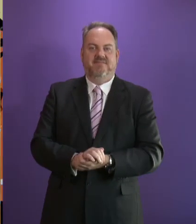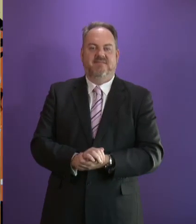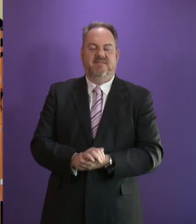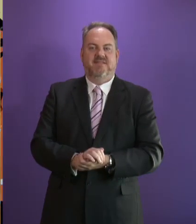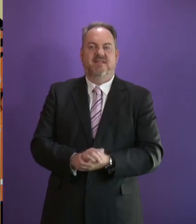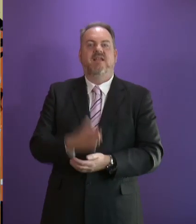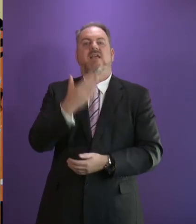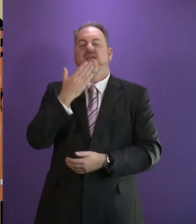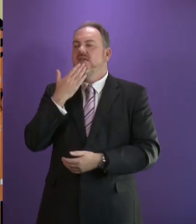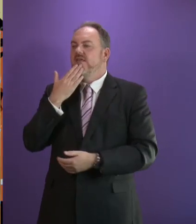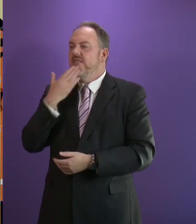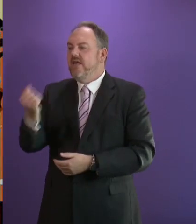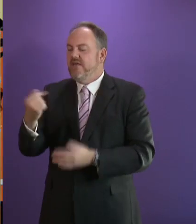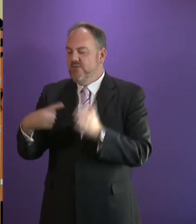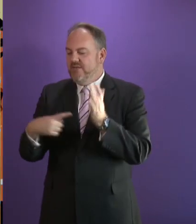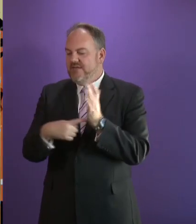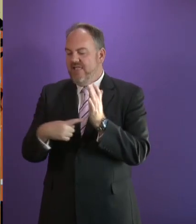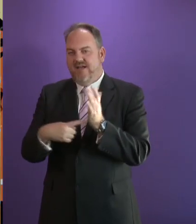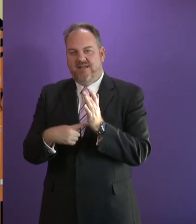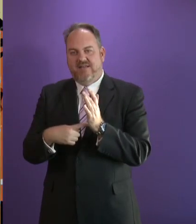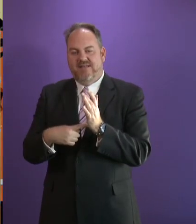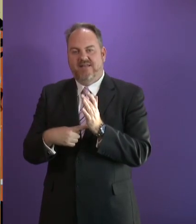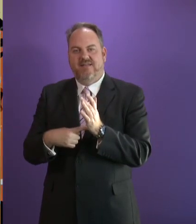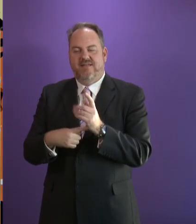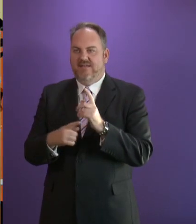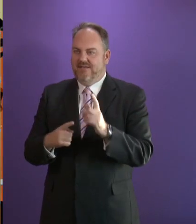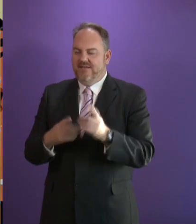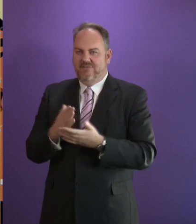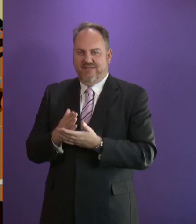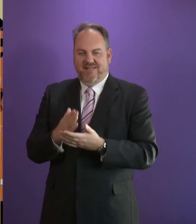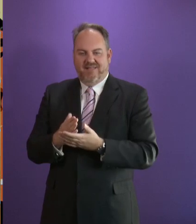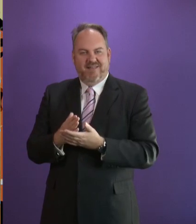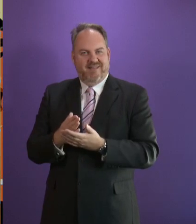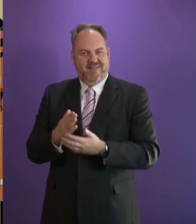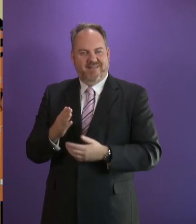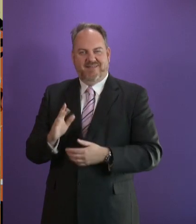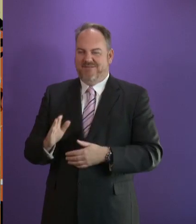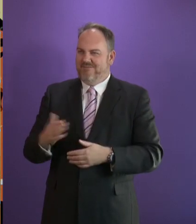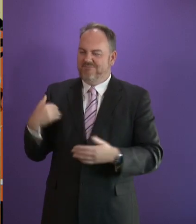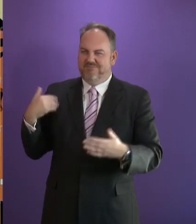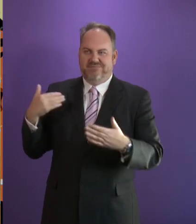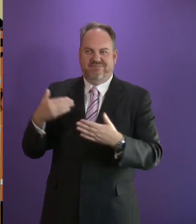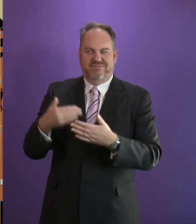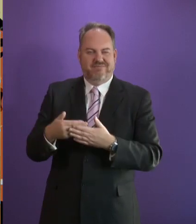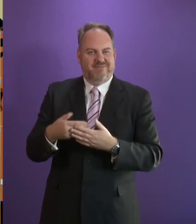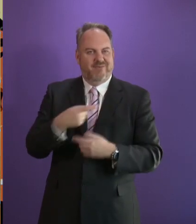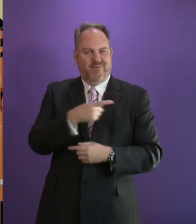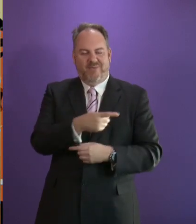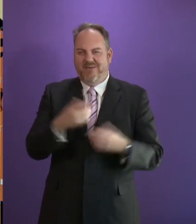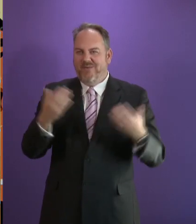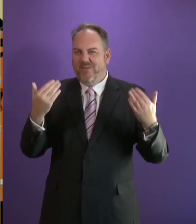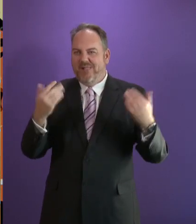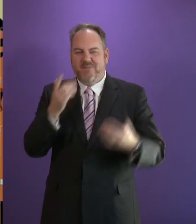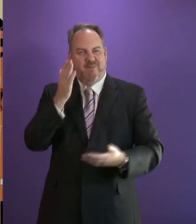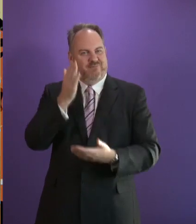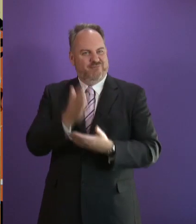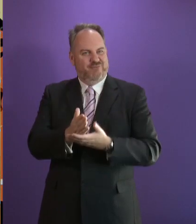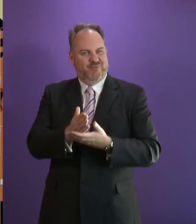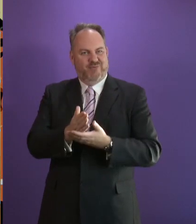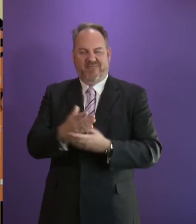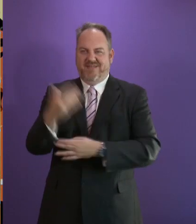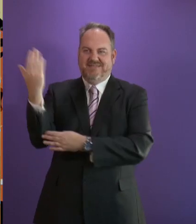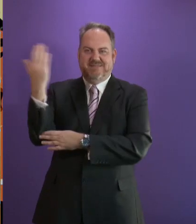Thank you very much, Tara. I have to say it's a long time since I sat in this chair and heard such a welcome for two speakers